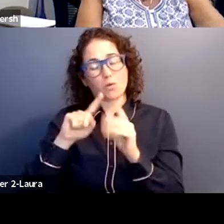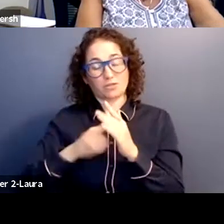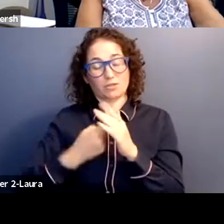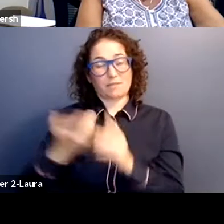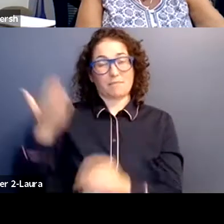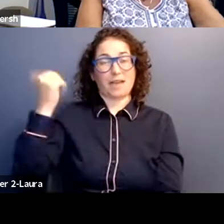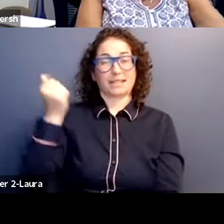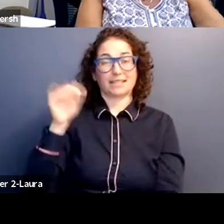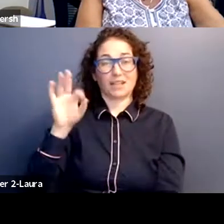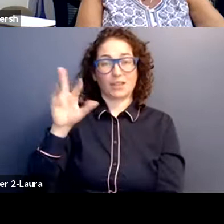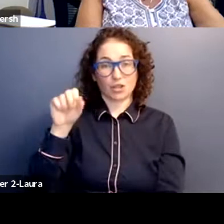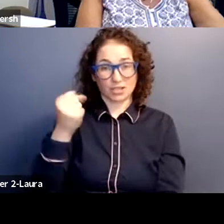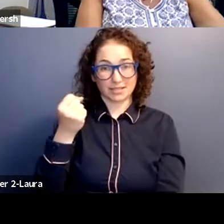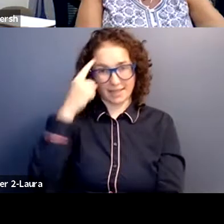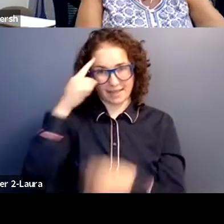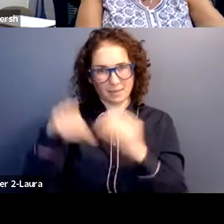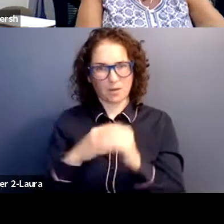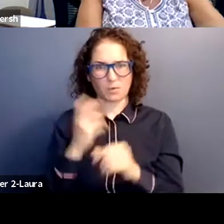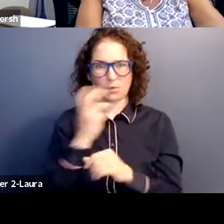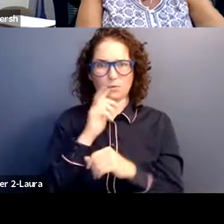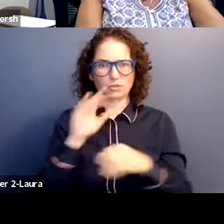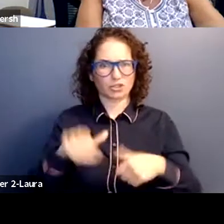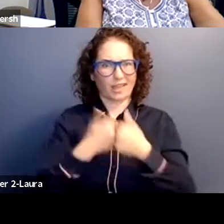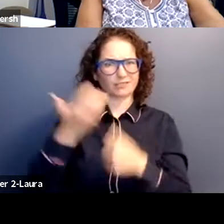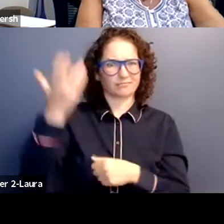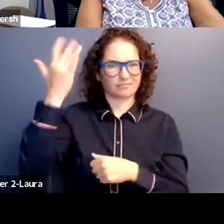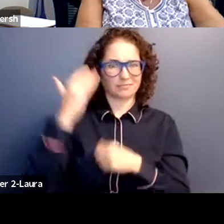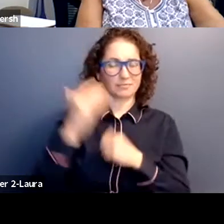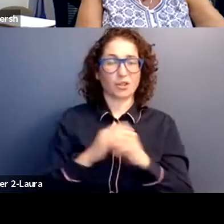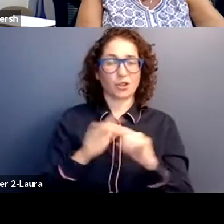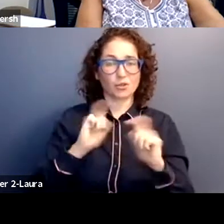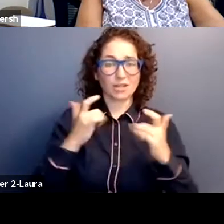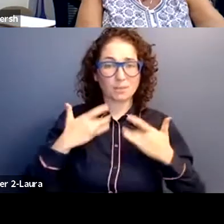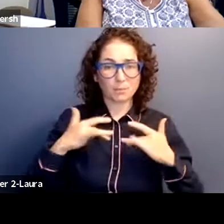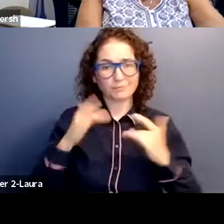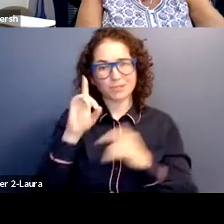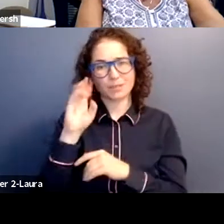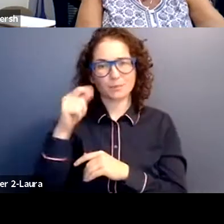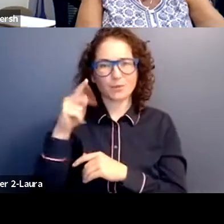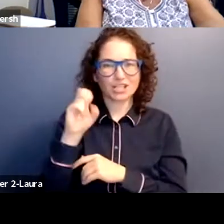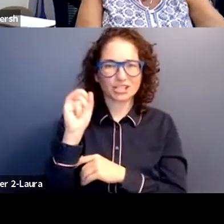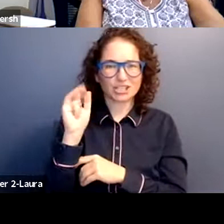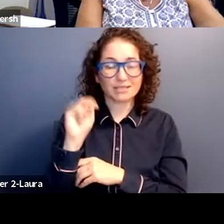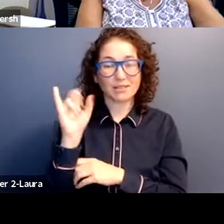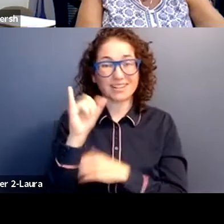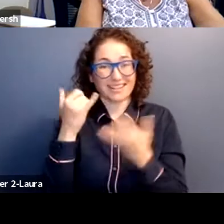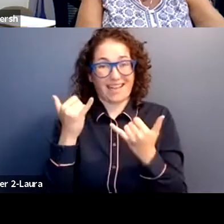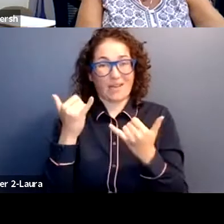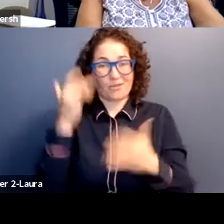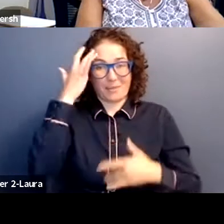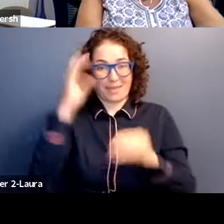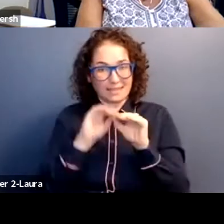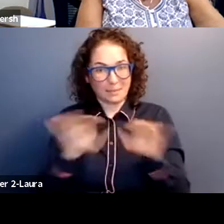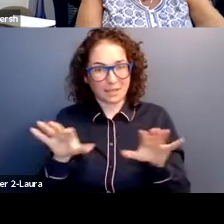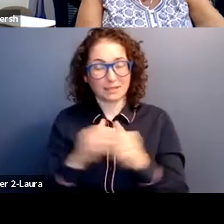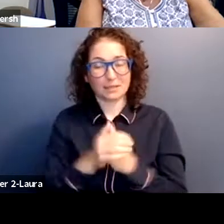1930s, think about the immense challenges that students face then, the Great Depression, and now they face the pandemic. Berkeley